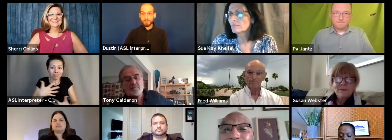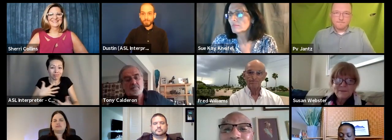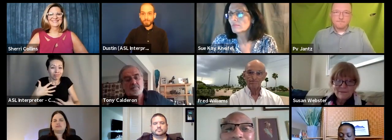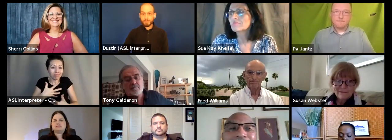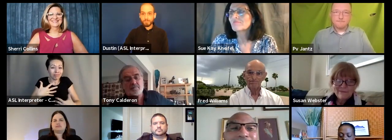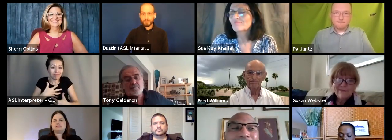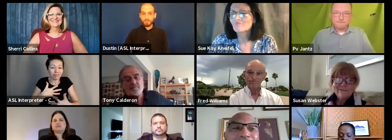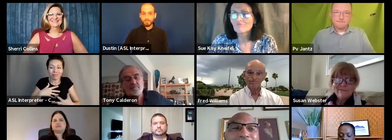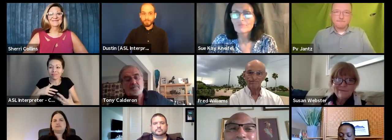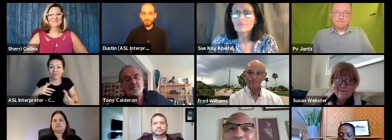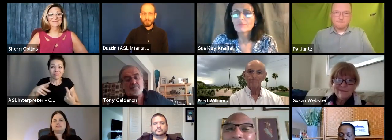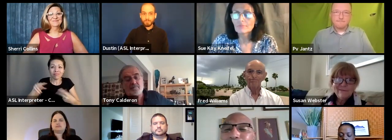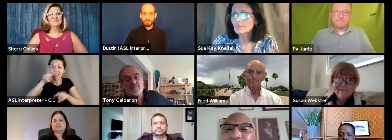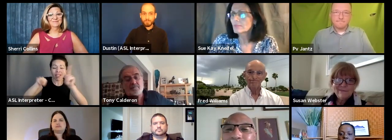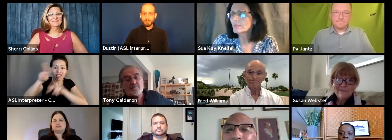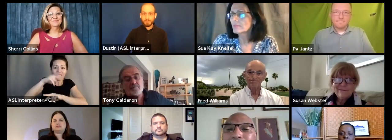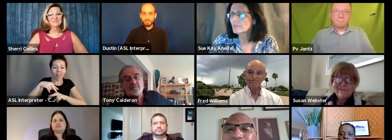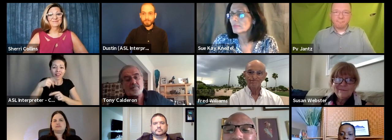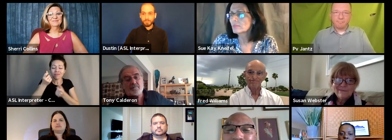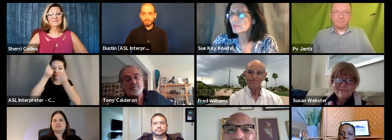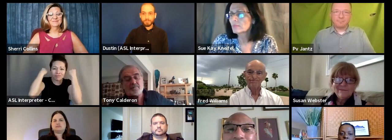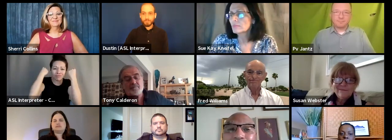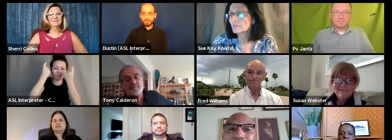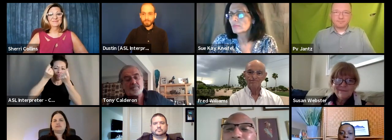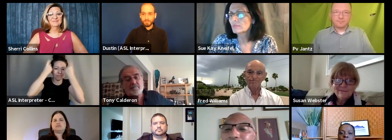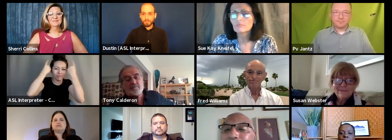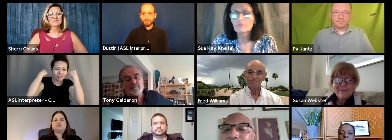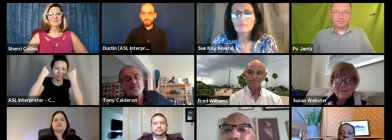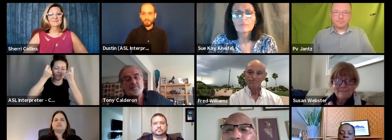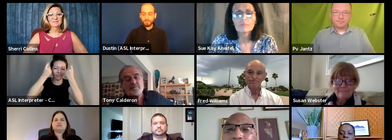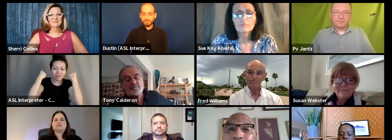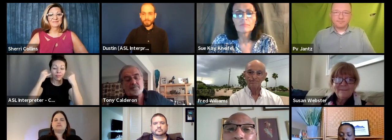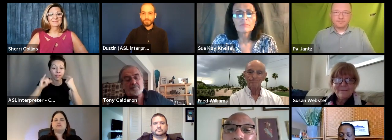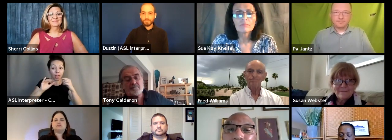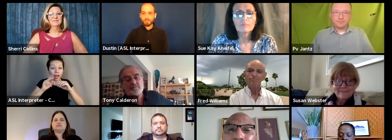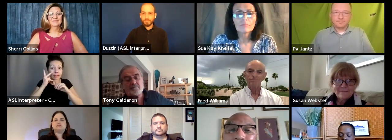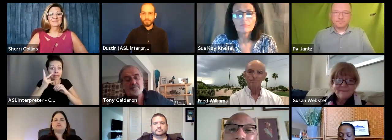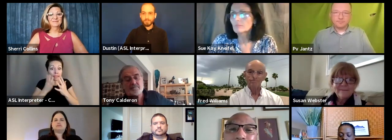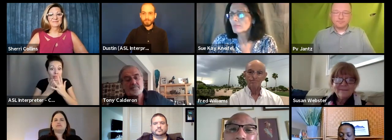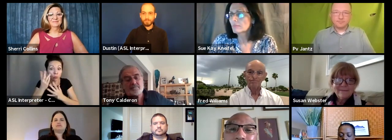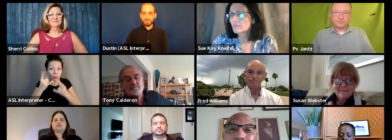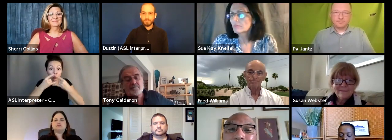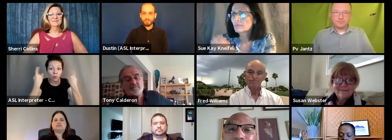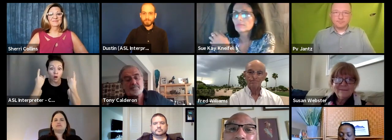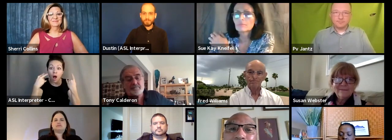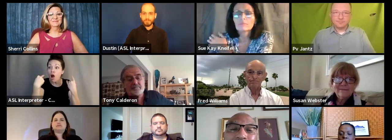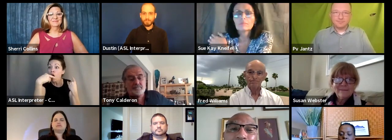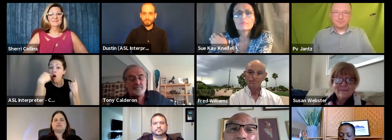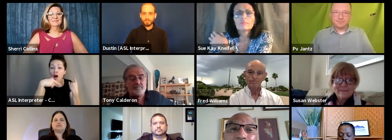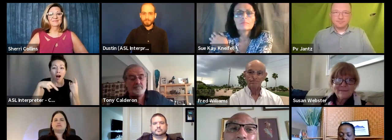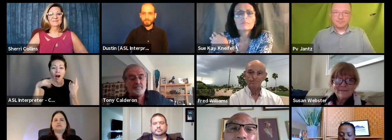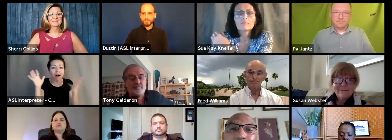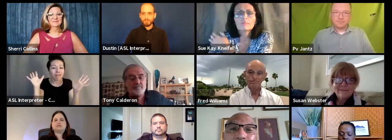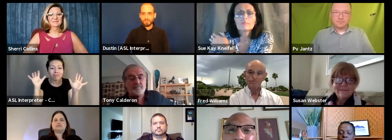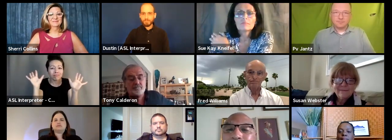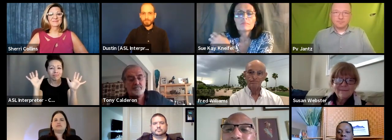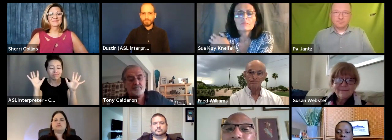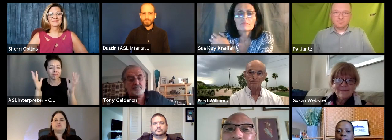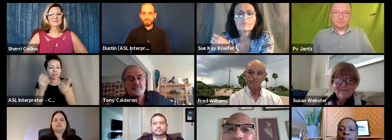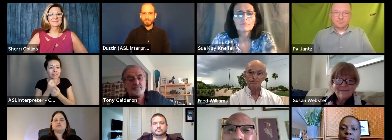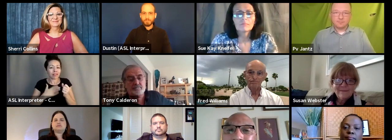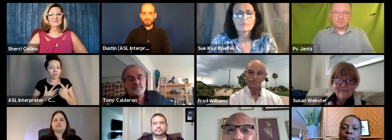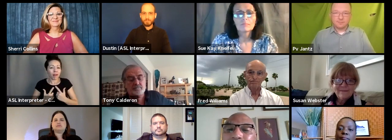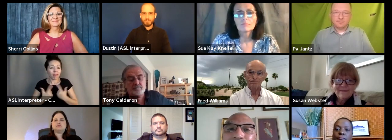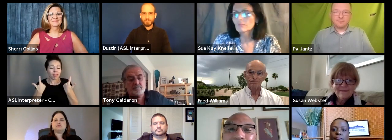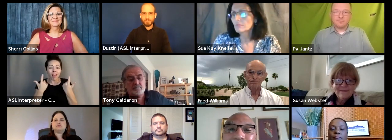saying. So clear mask was a lifesaver and game changer for a lot of people. And again, Executive Collins